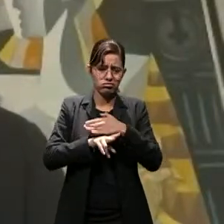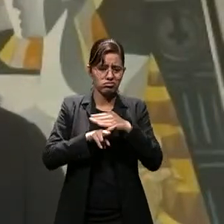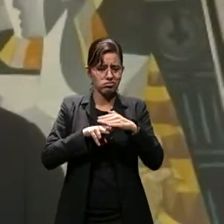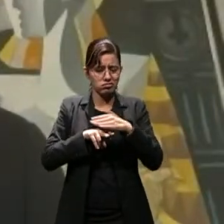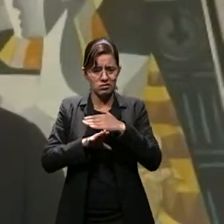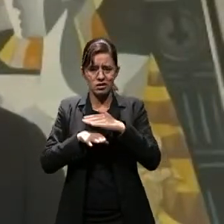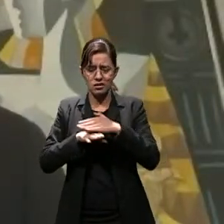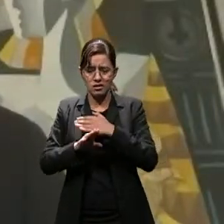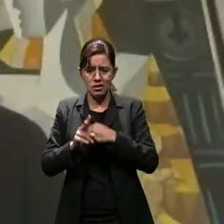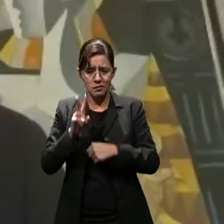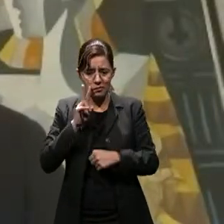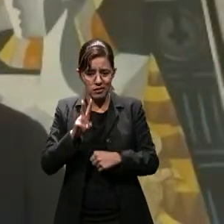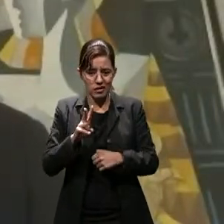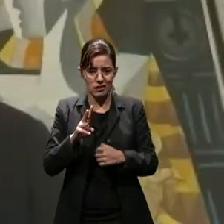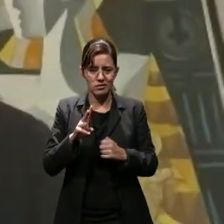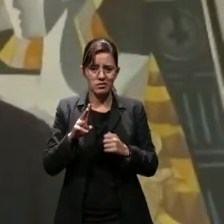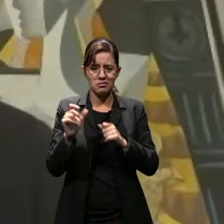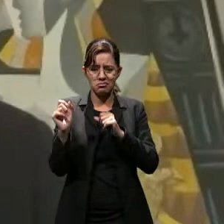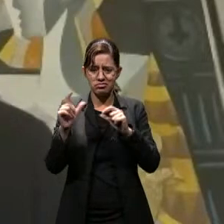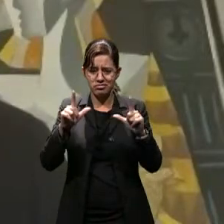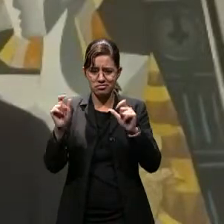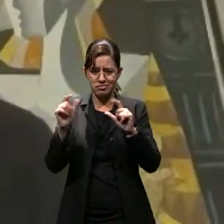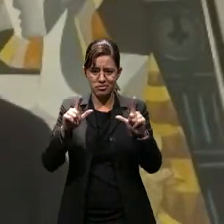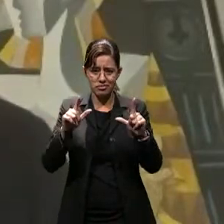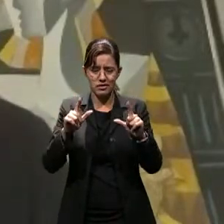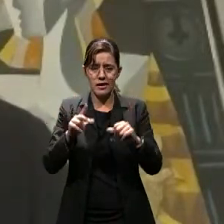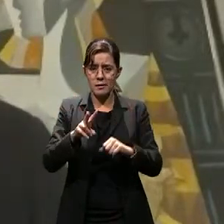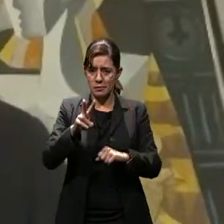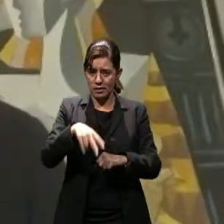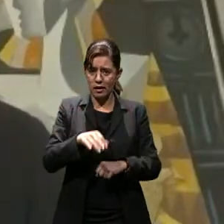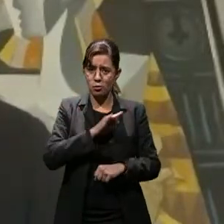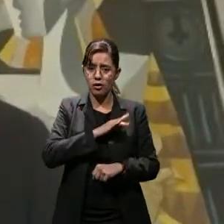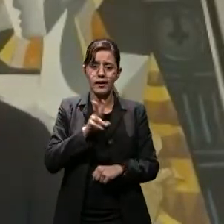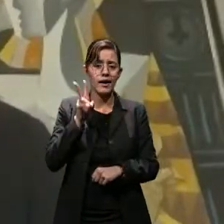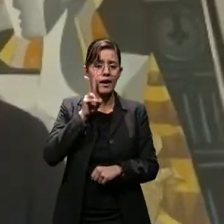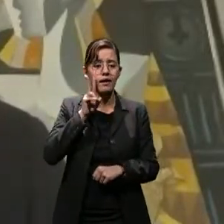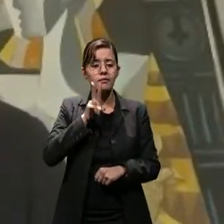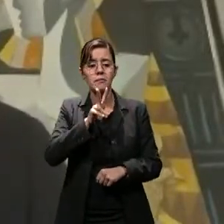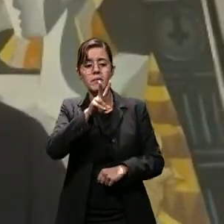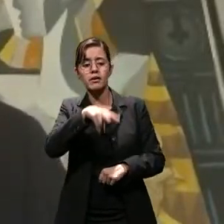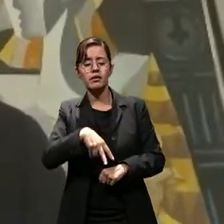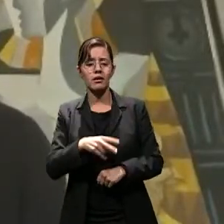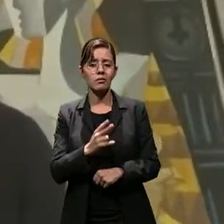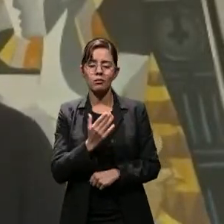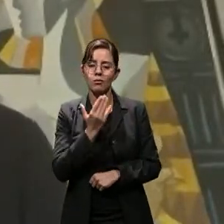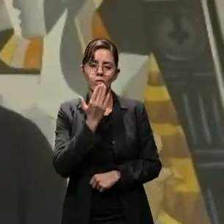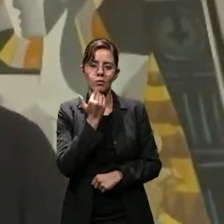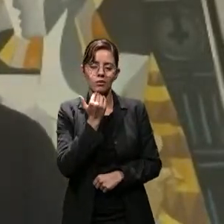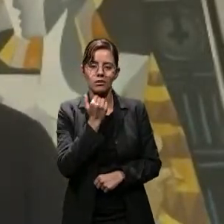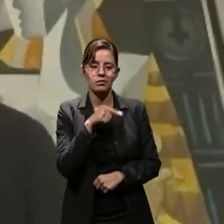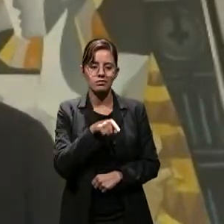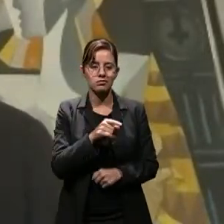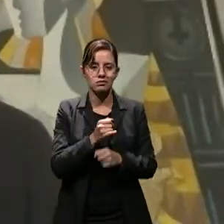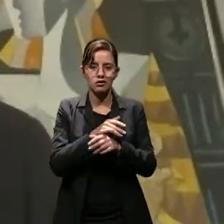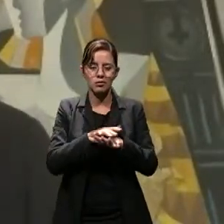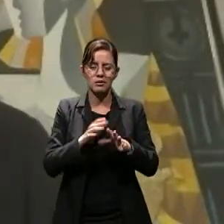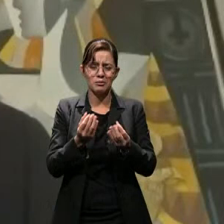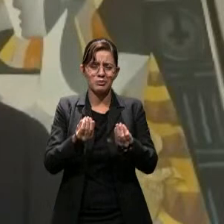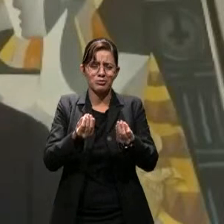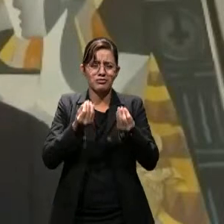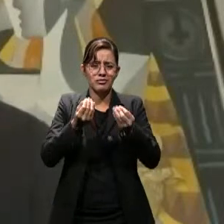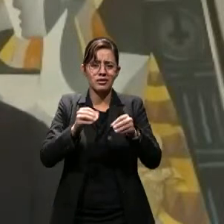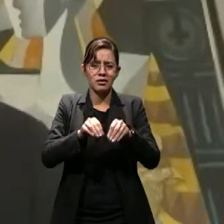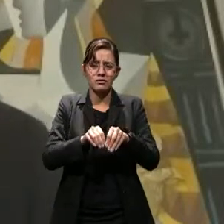non-verified information on behalf of citizens. And I would say that's not only the case. I would also say that